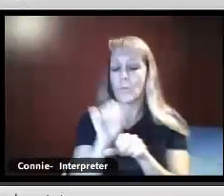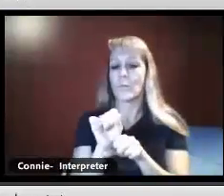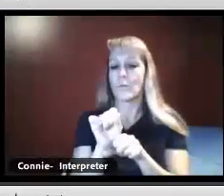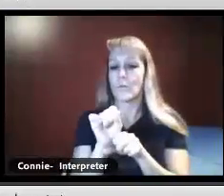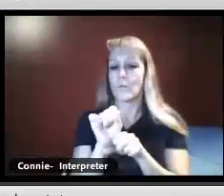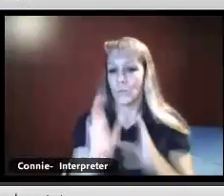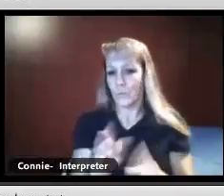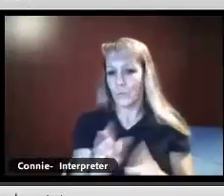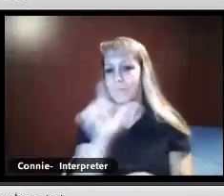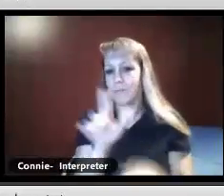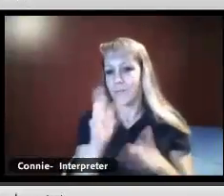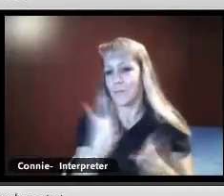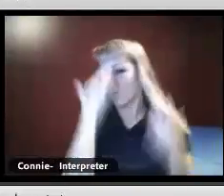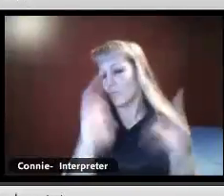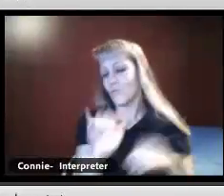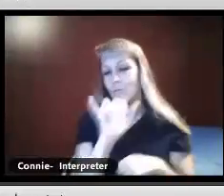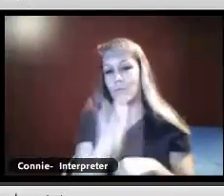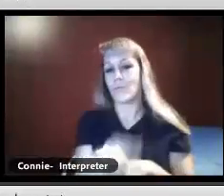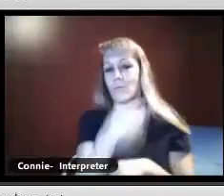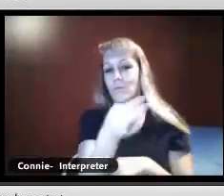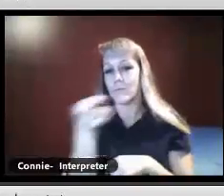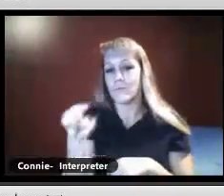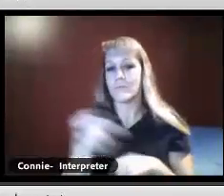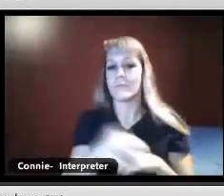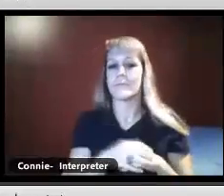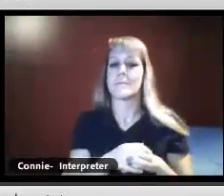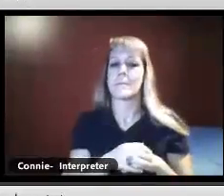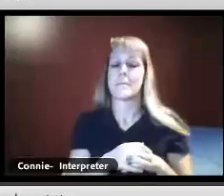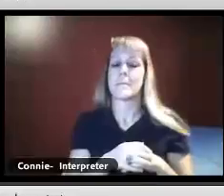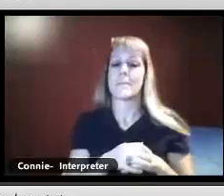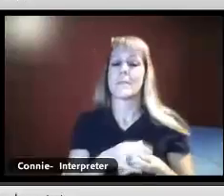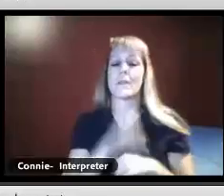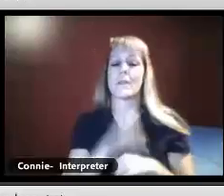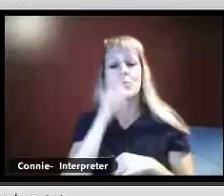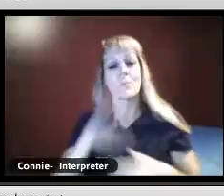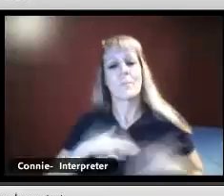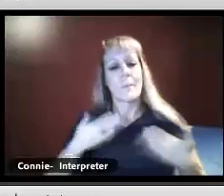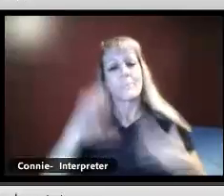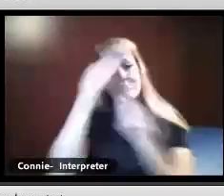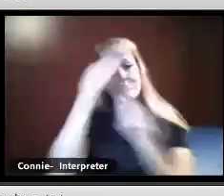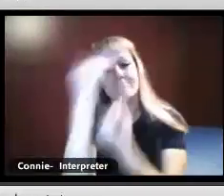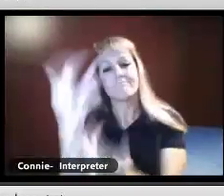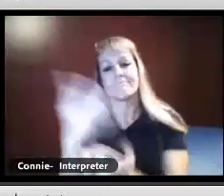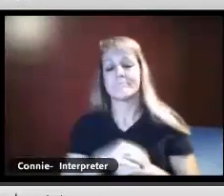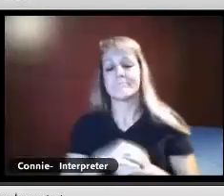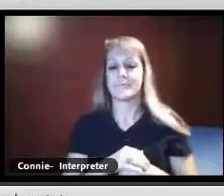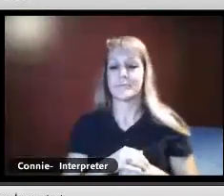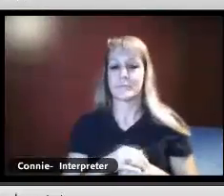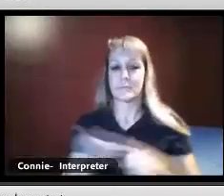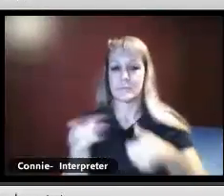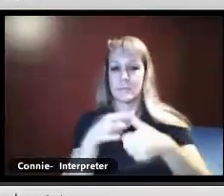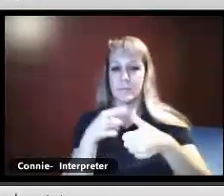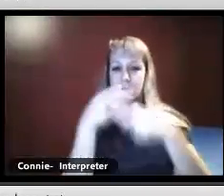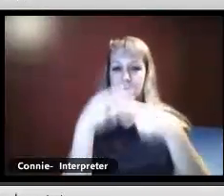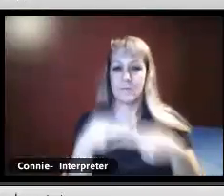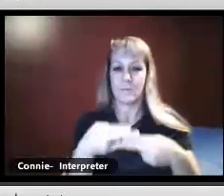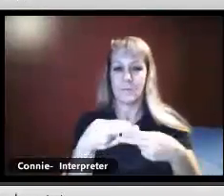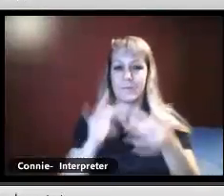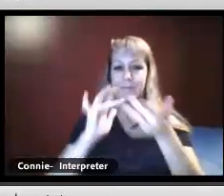not to know about these resources, and I'm sure you'll be glad to know about them. This first one is called the